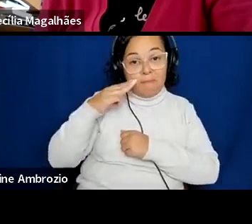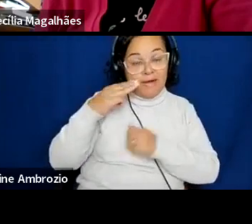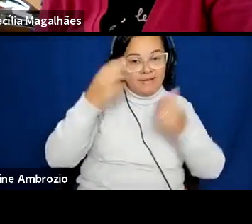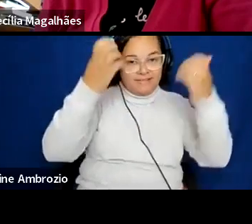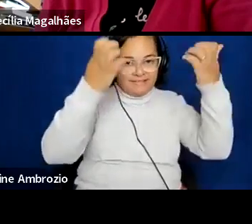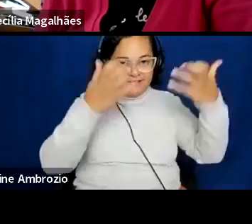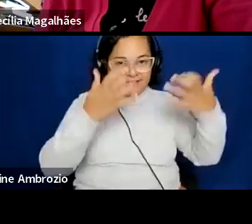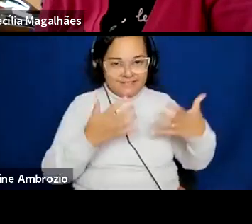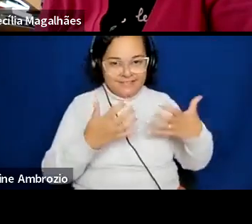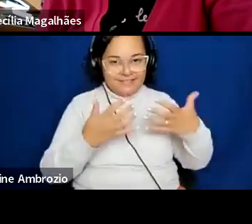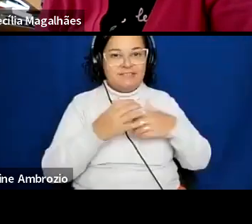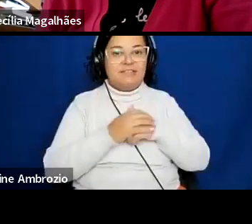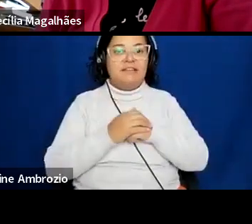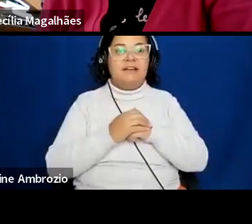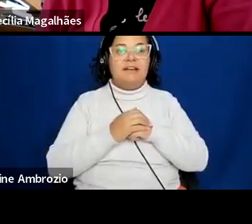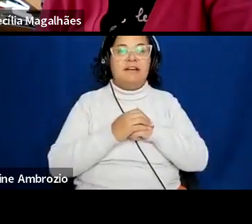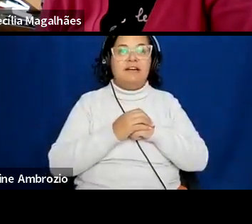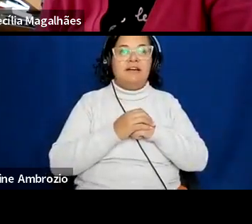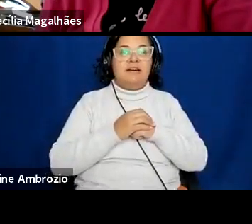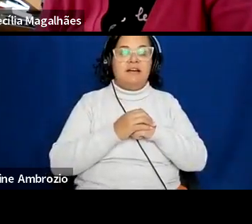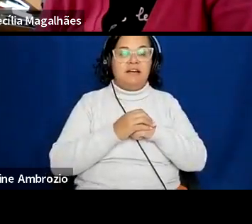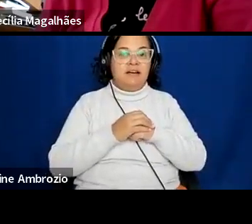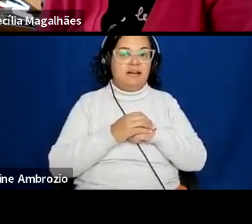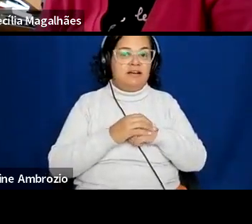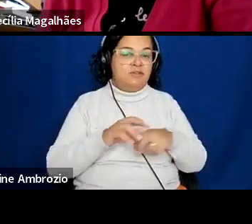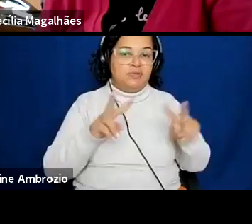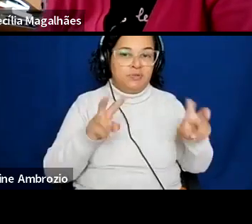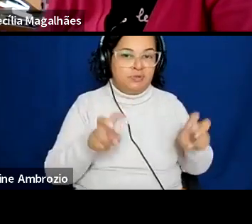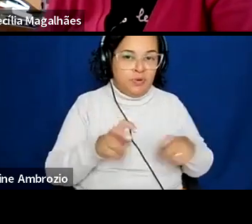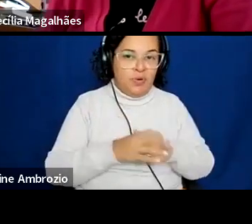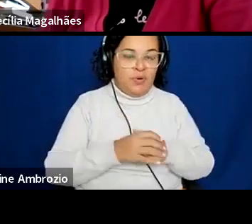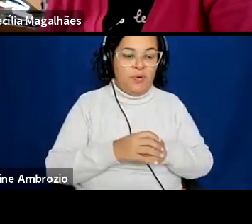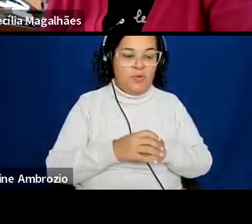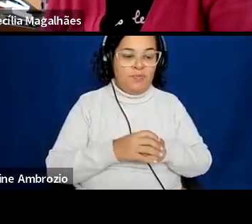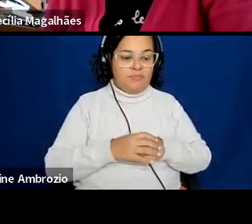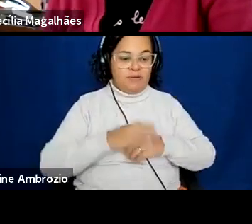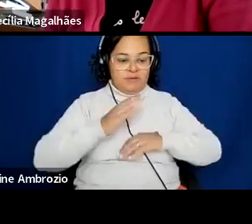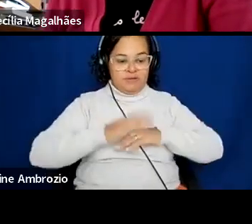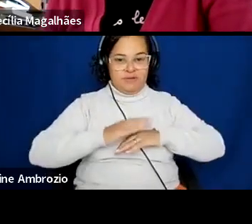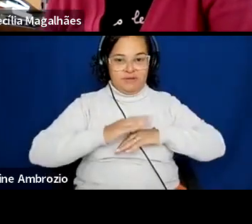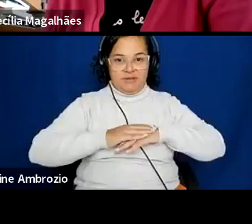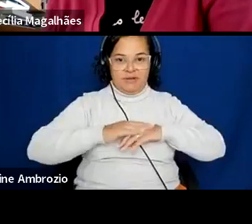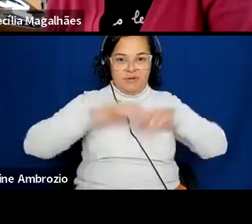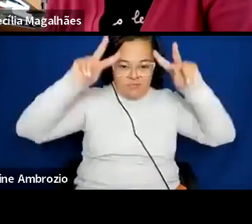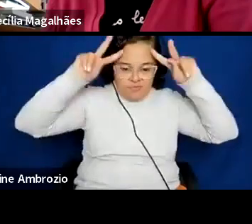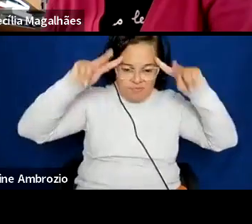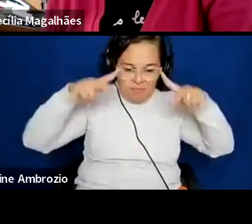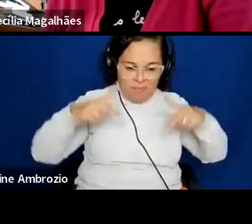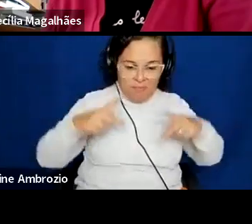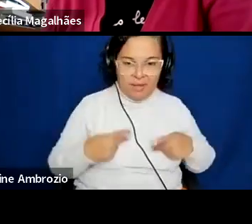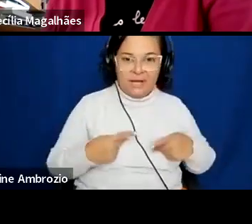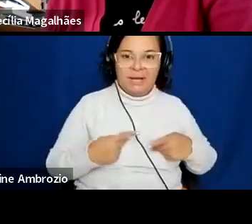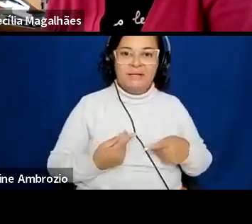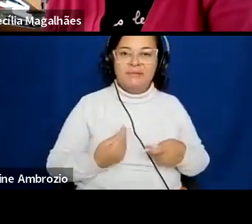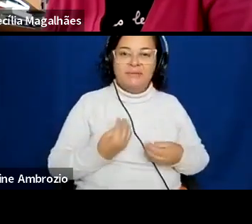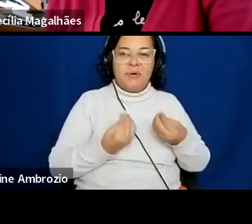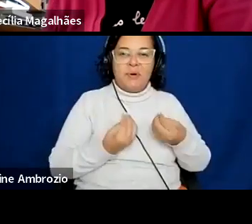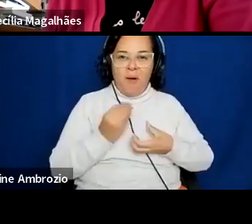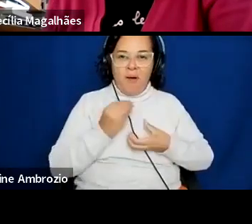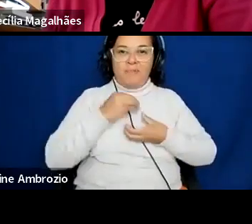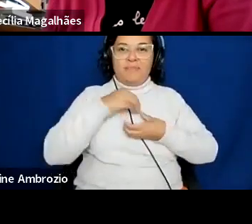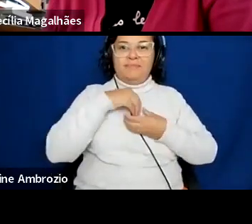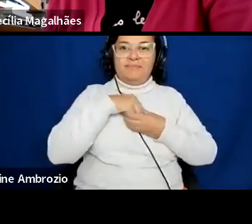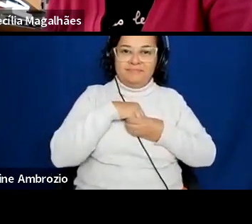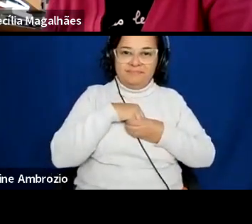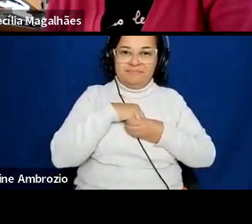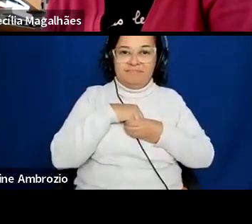on man in action as the essence, it would be already a lot